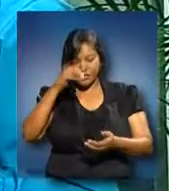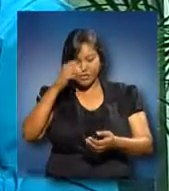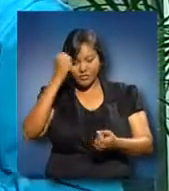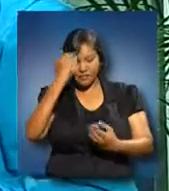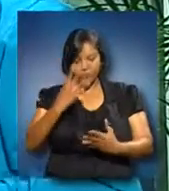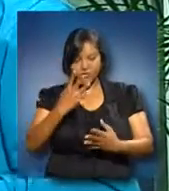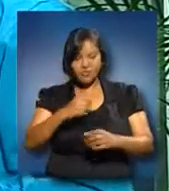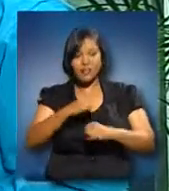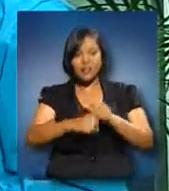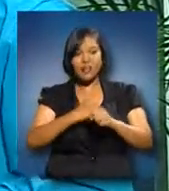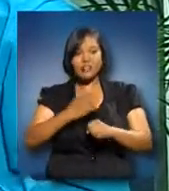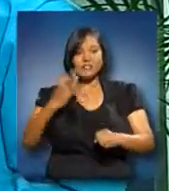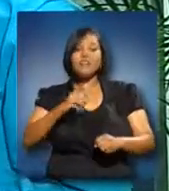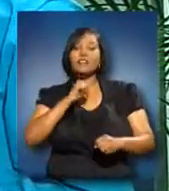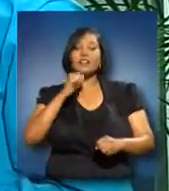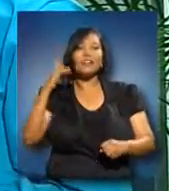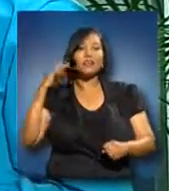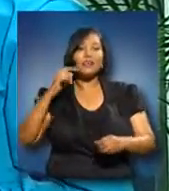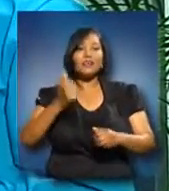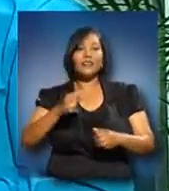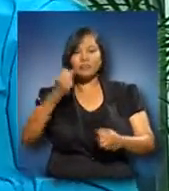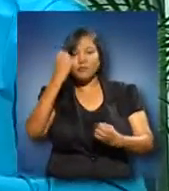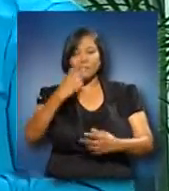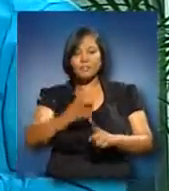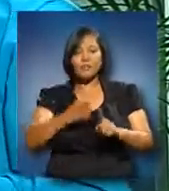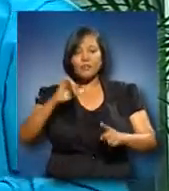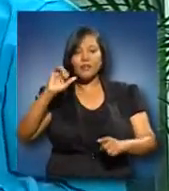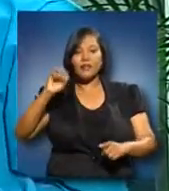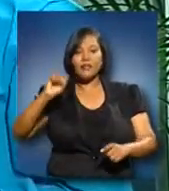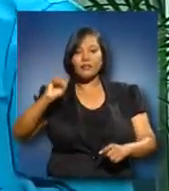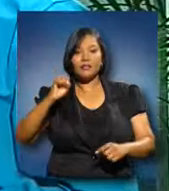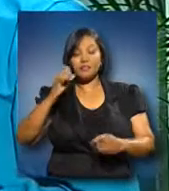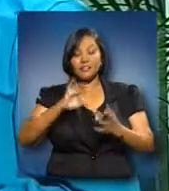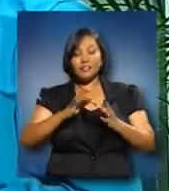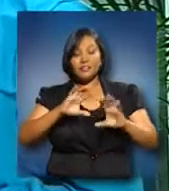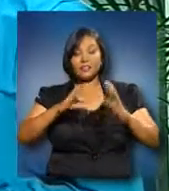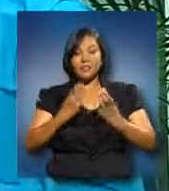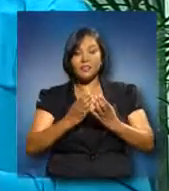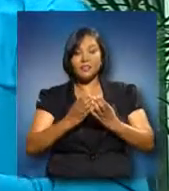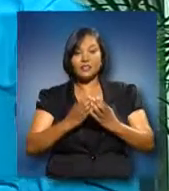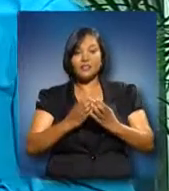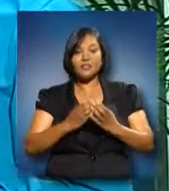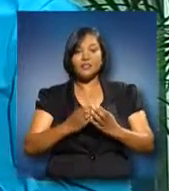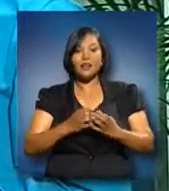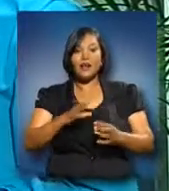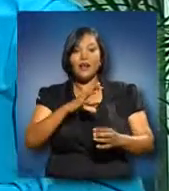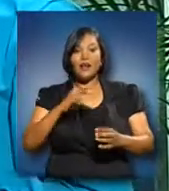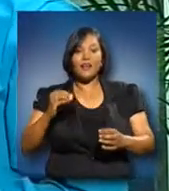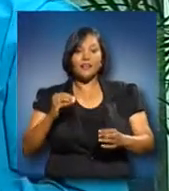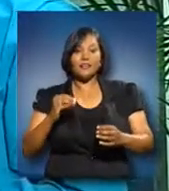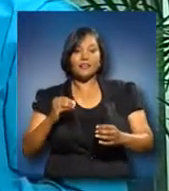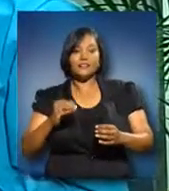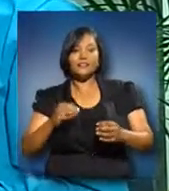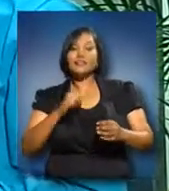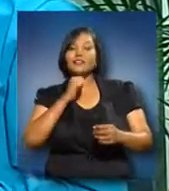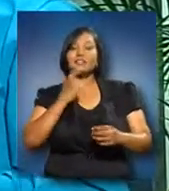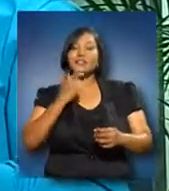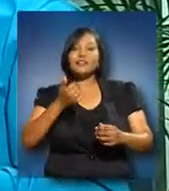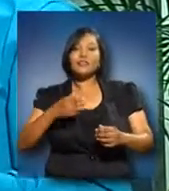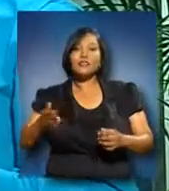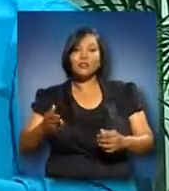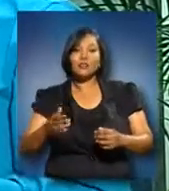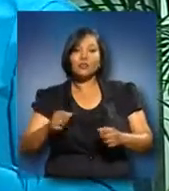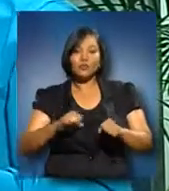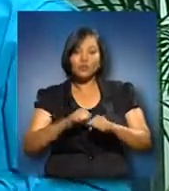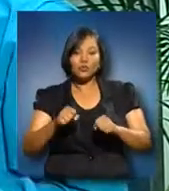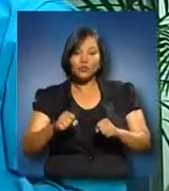not really hear from the ISPs themselves. I've never really heard a response from the ISPs, either official or unofficial, on